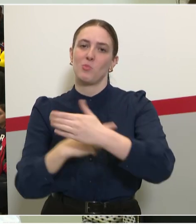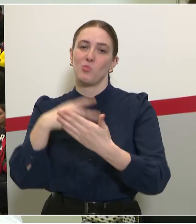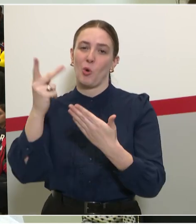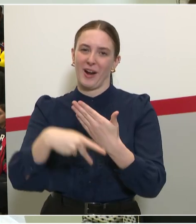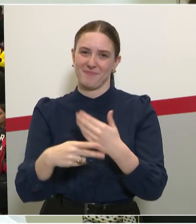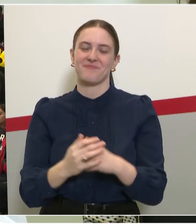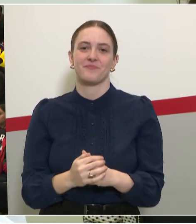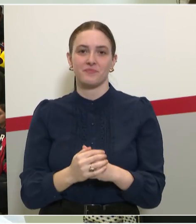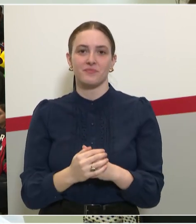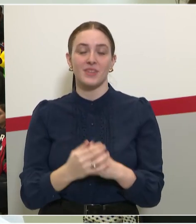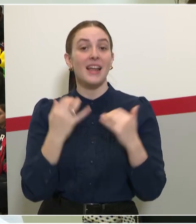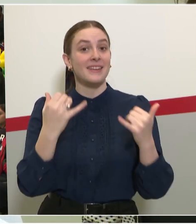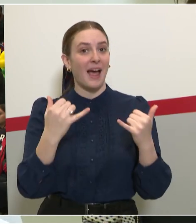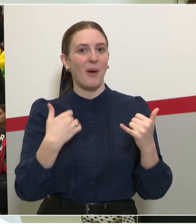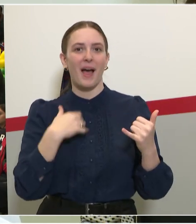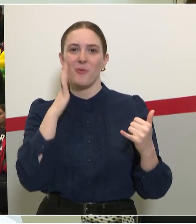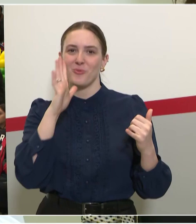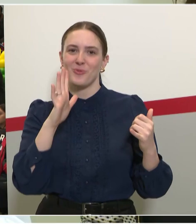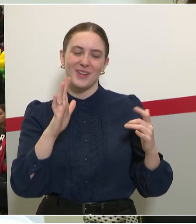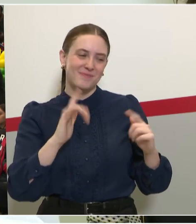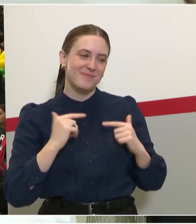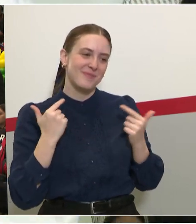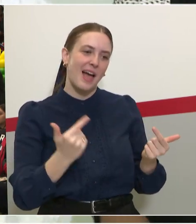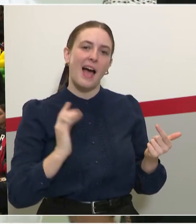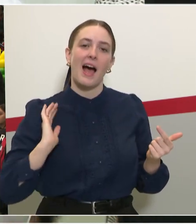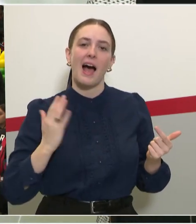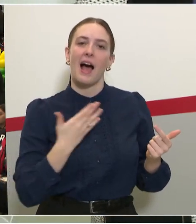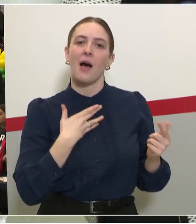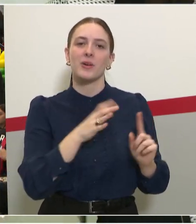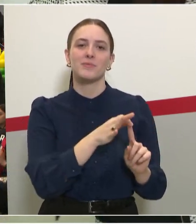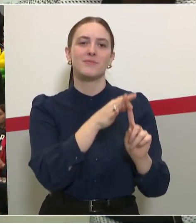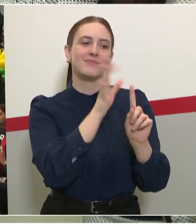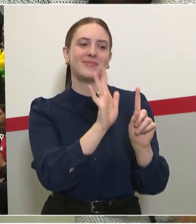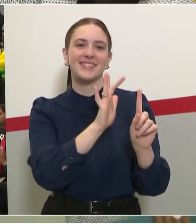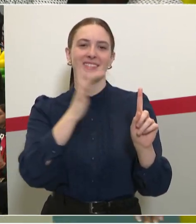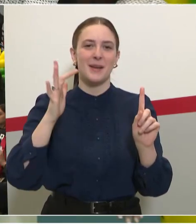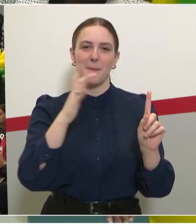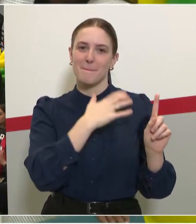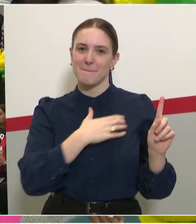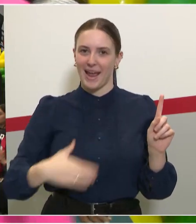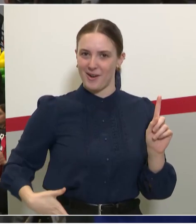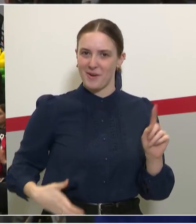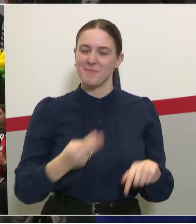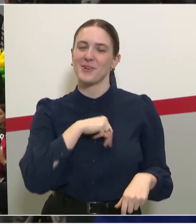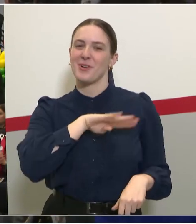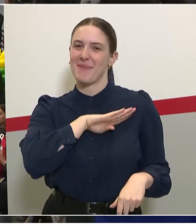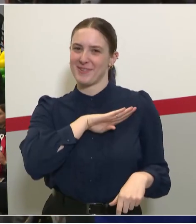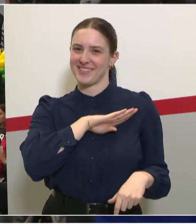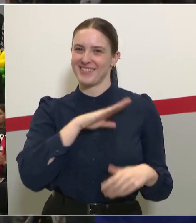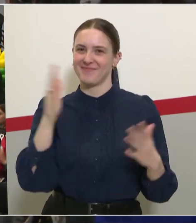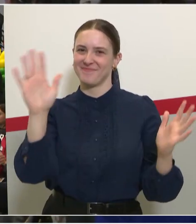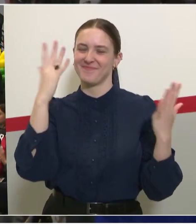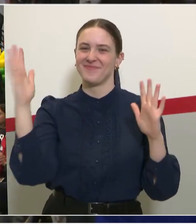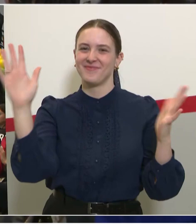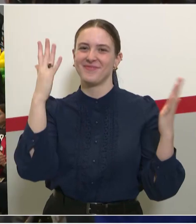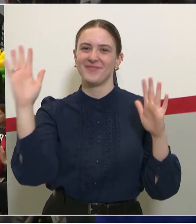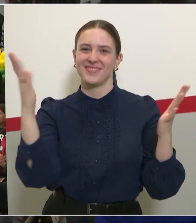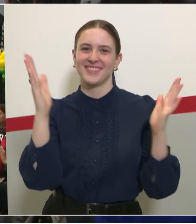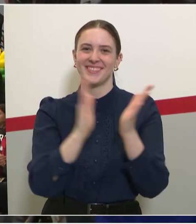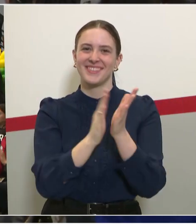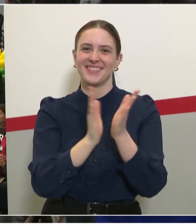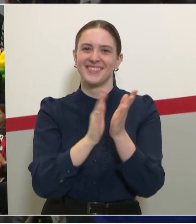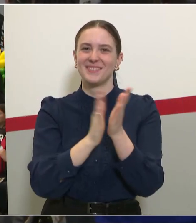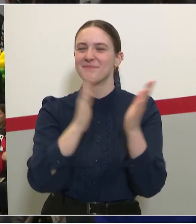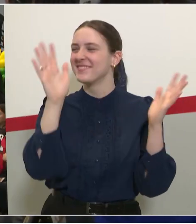now I would like to welcome our esteemed mayor, Miss Muriel Bowser, to the stage. I'm so proud of you. Oh, man. I'm so